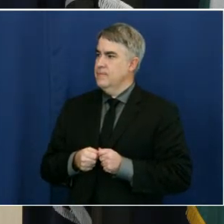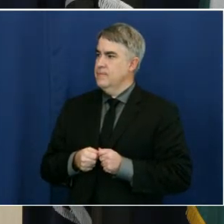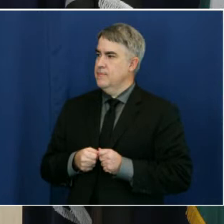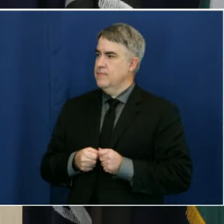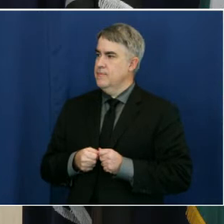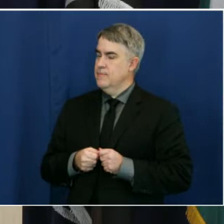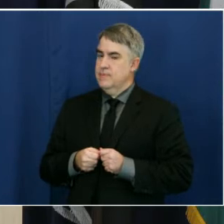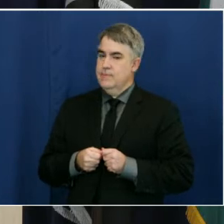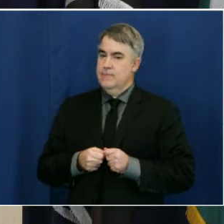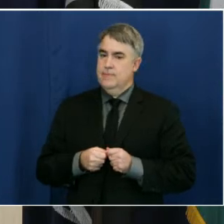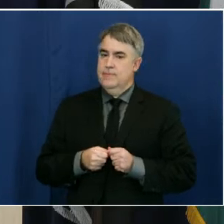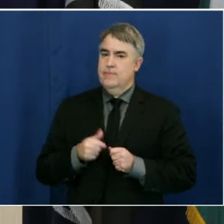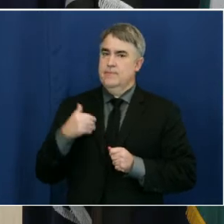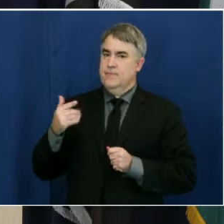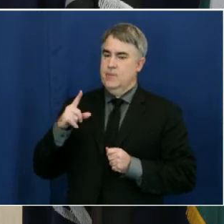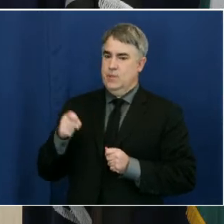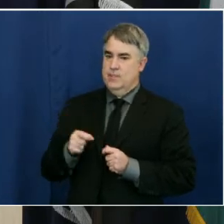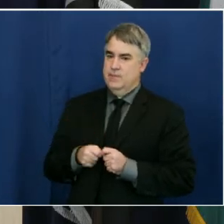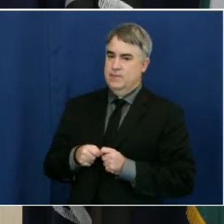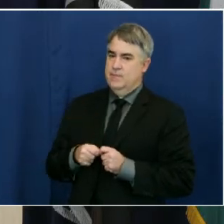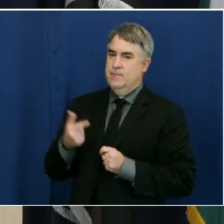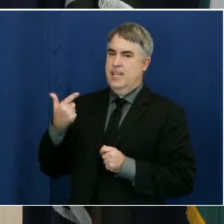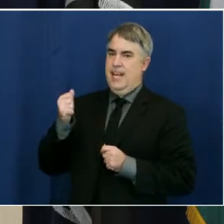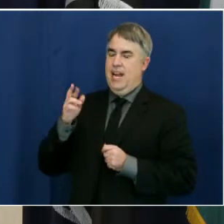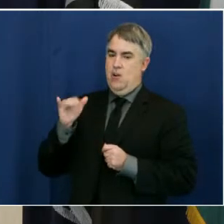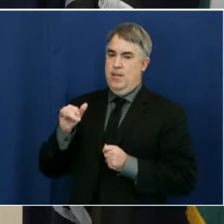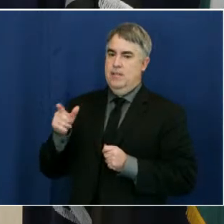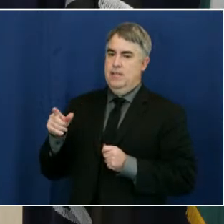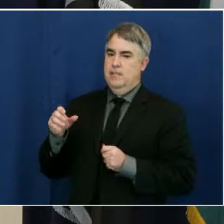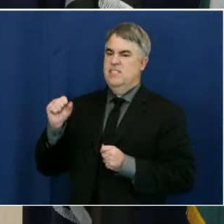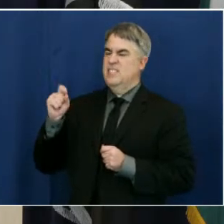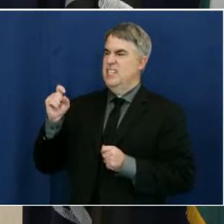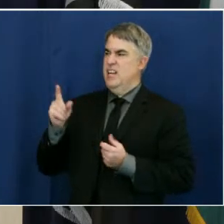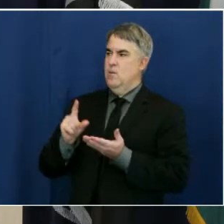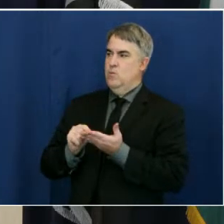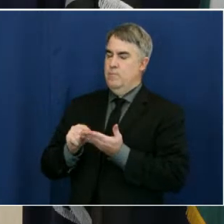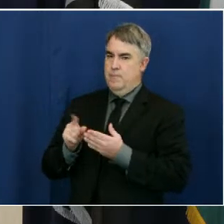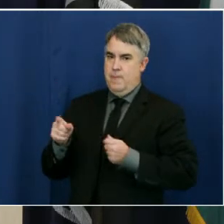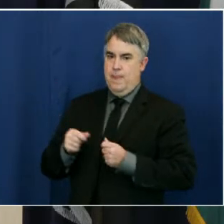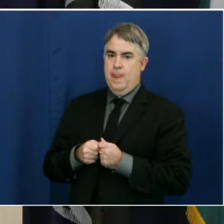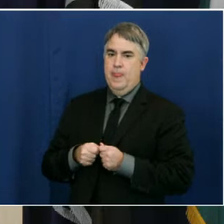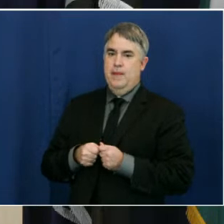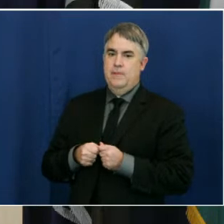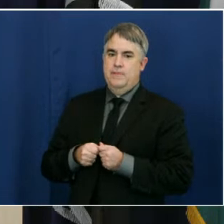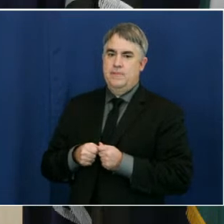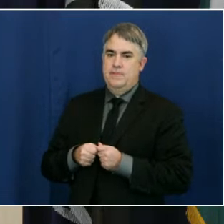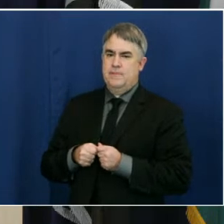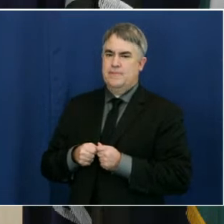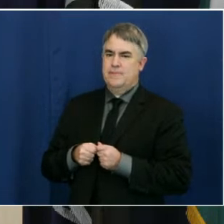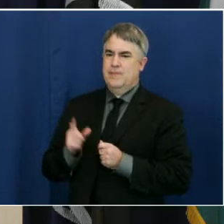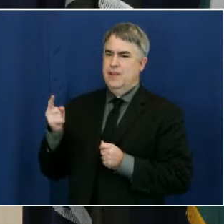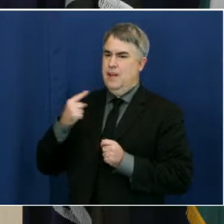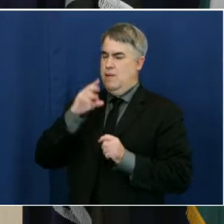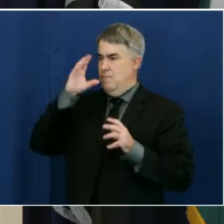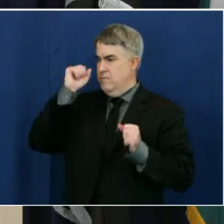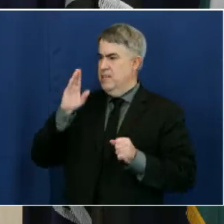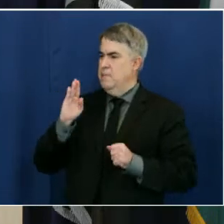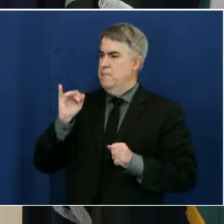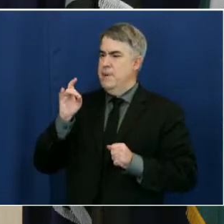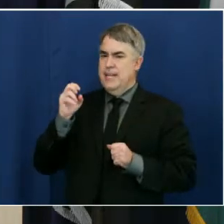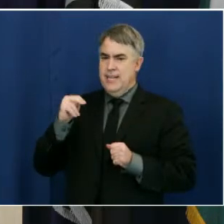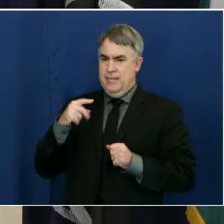The next questions are from Gary Worth with the San Diego Union Tribune, and they're related to President Biden's COVID response plan